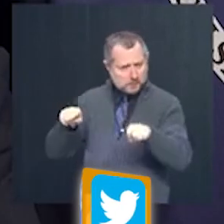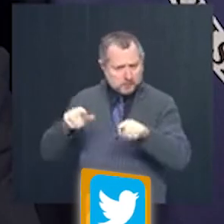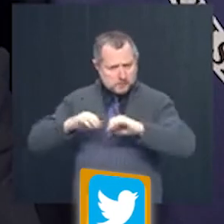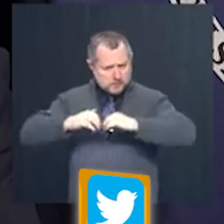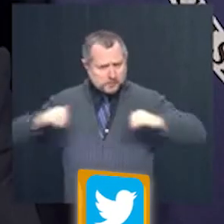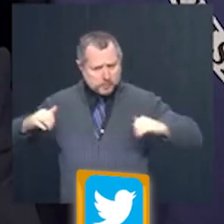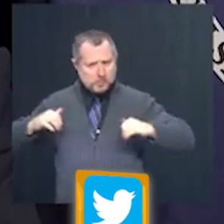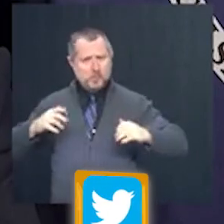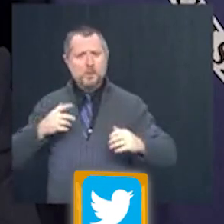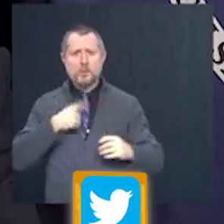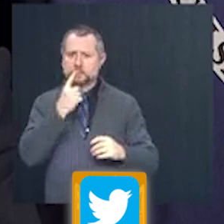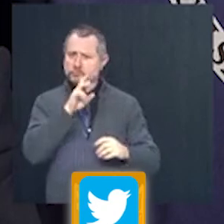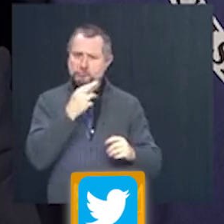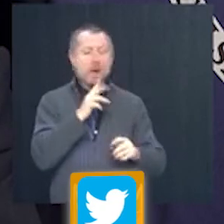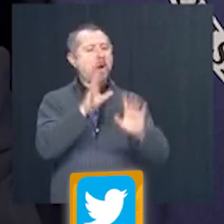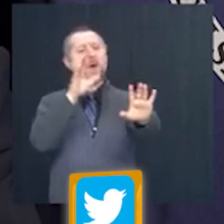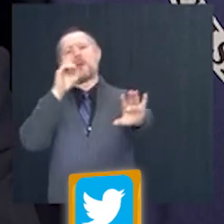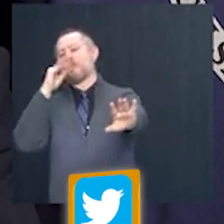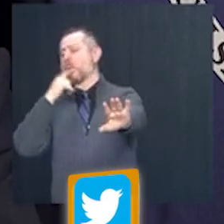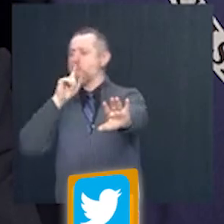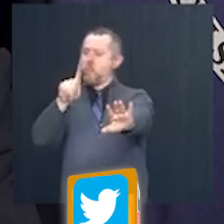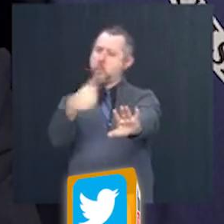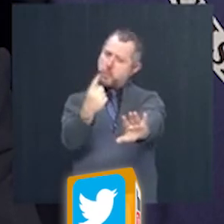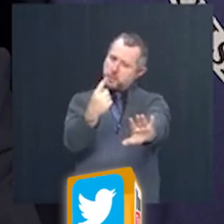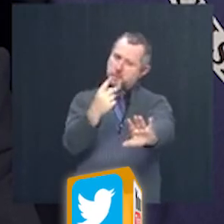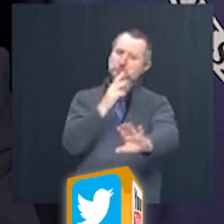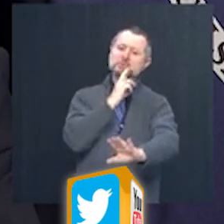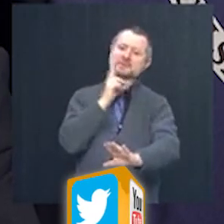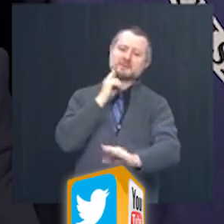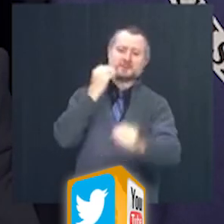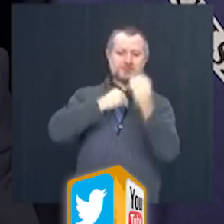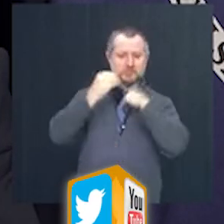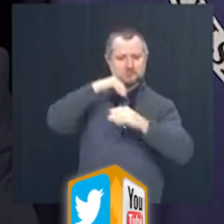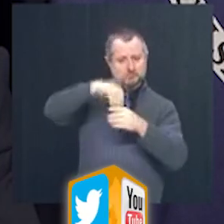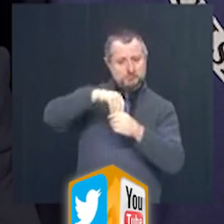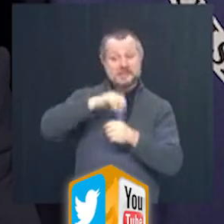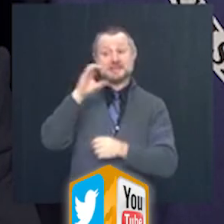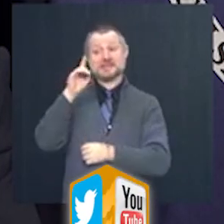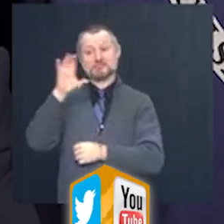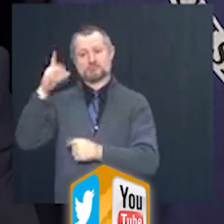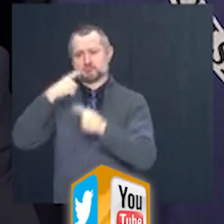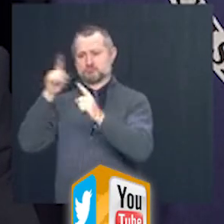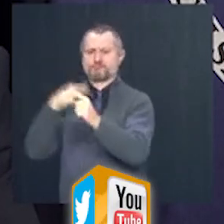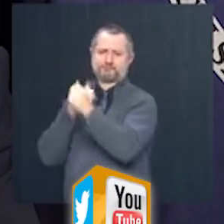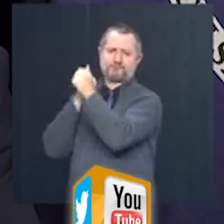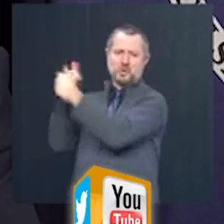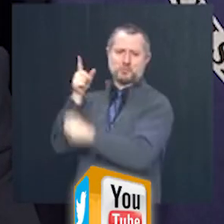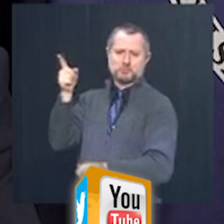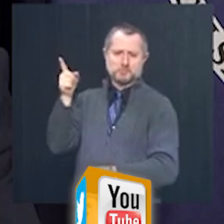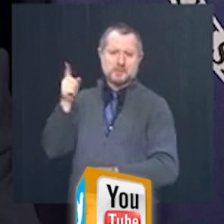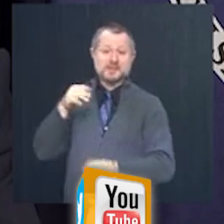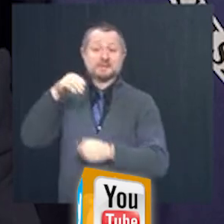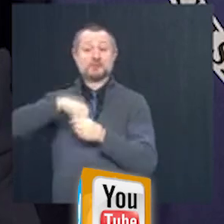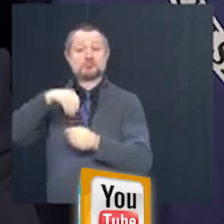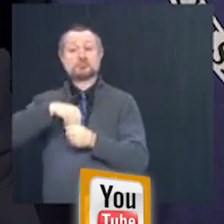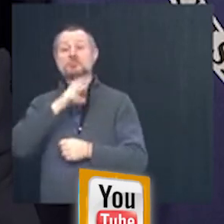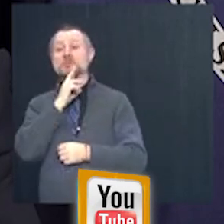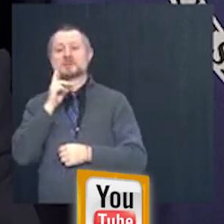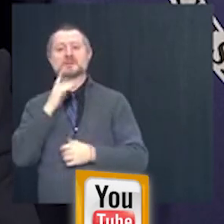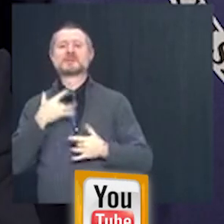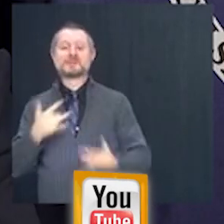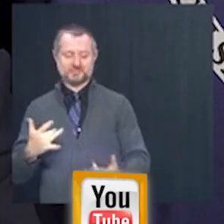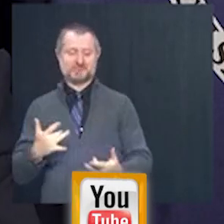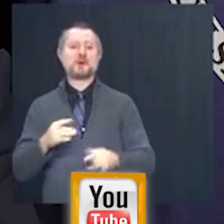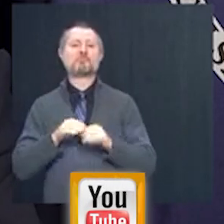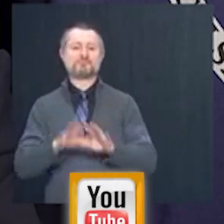dining. The CDC has targeted the indoor dining. as a spreader, and